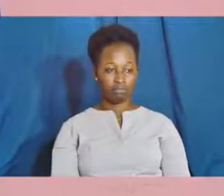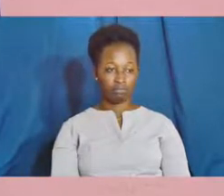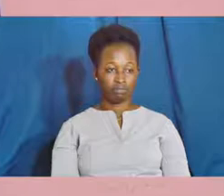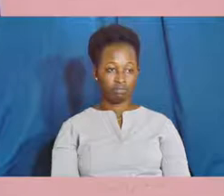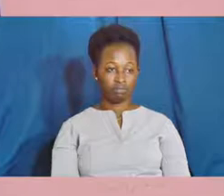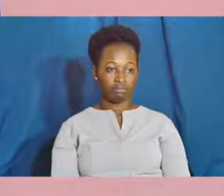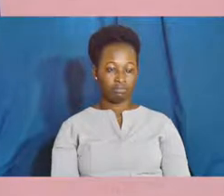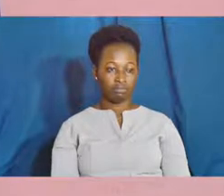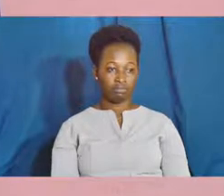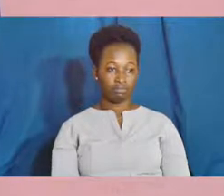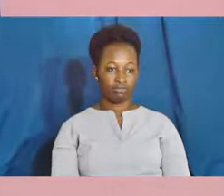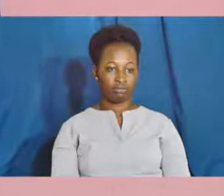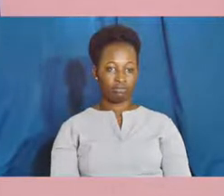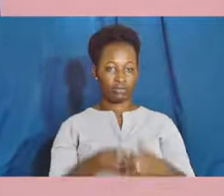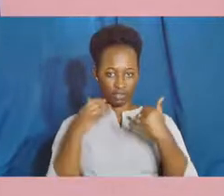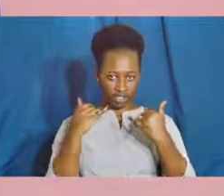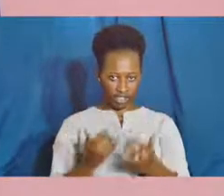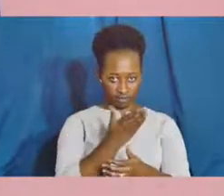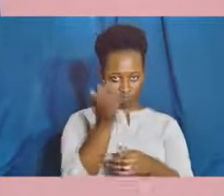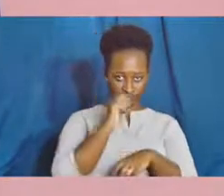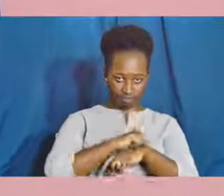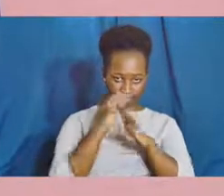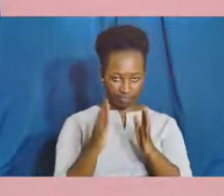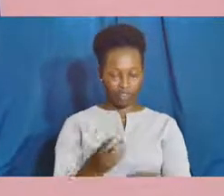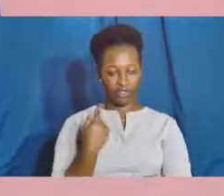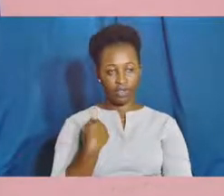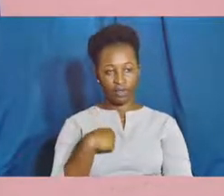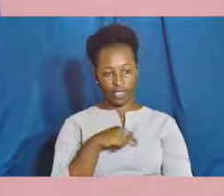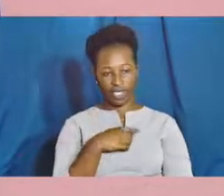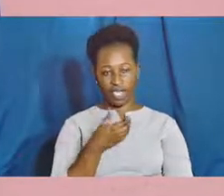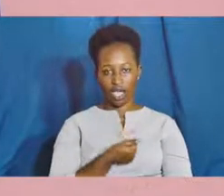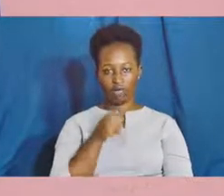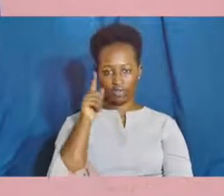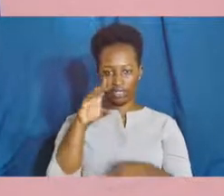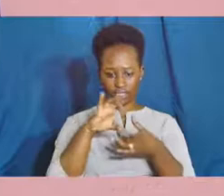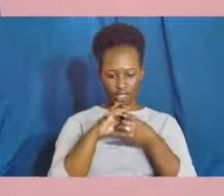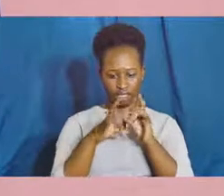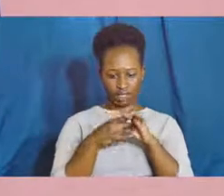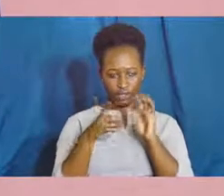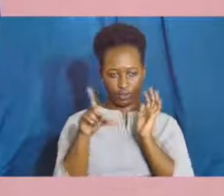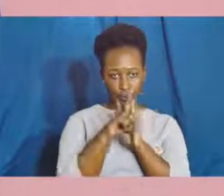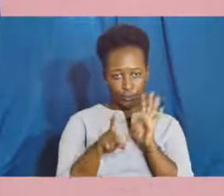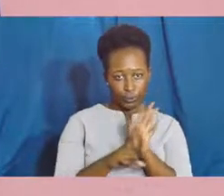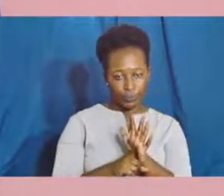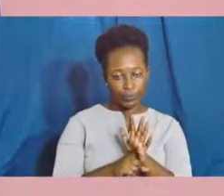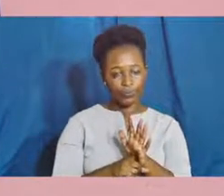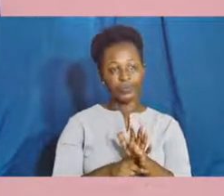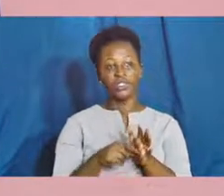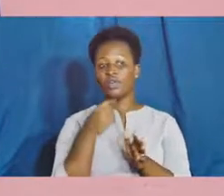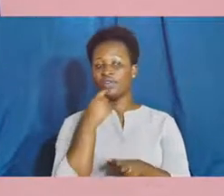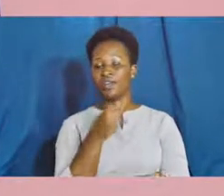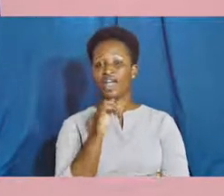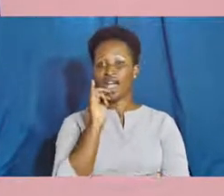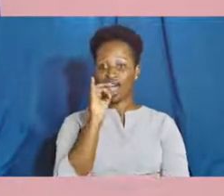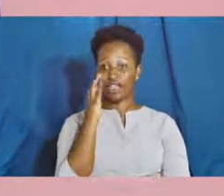here I3. Then the students, we have this junction rule there. It is I3